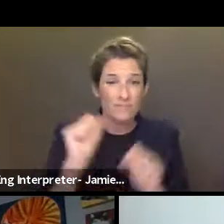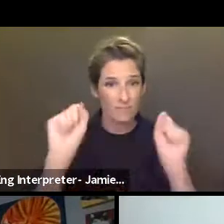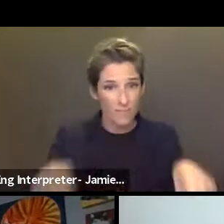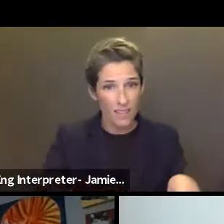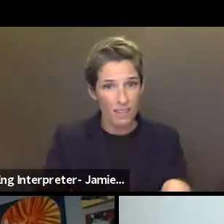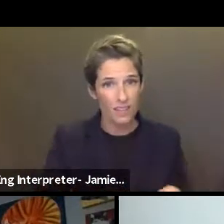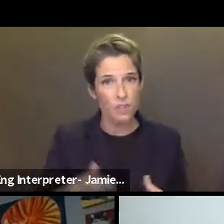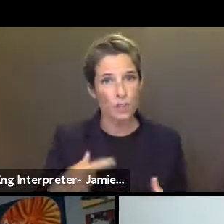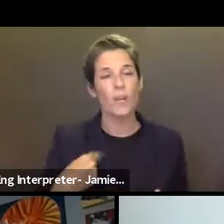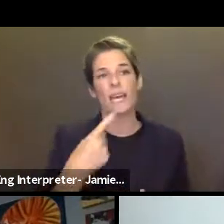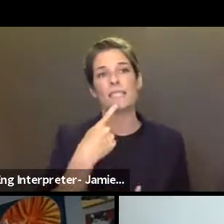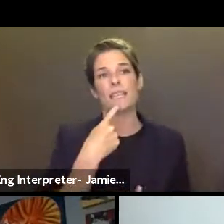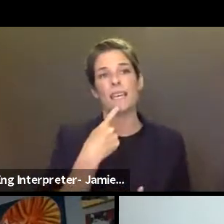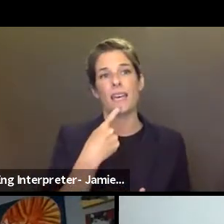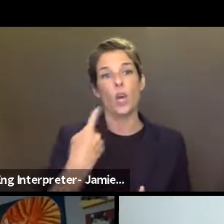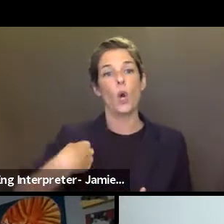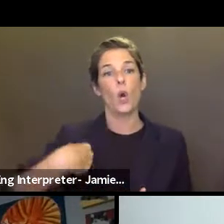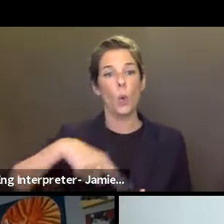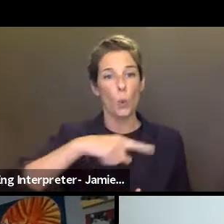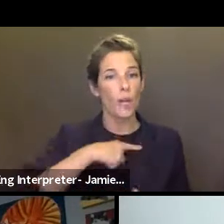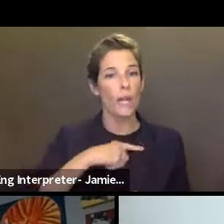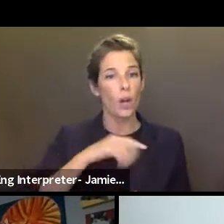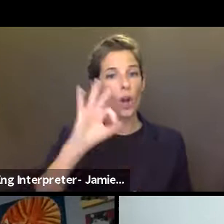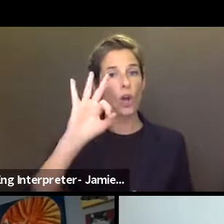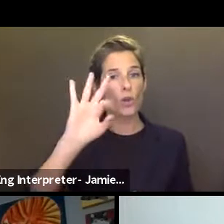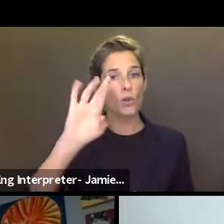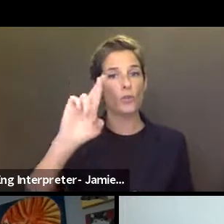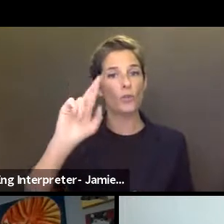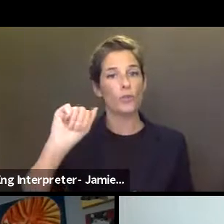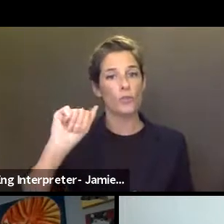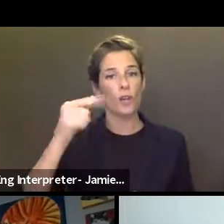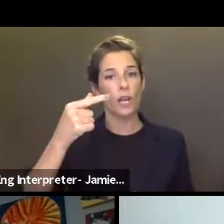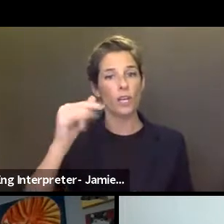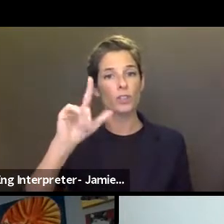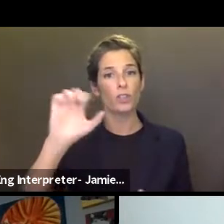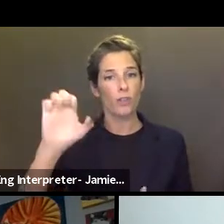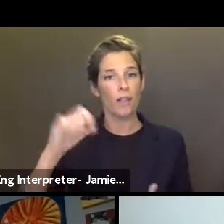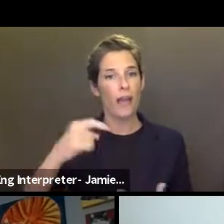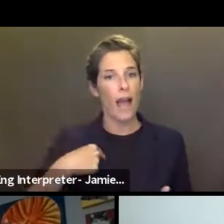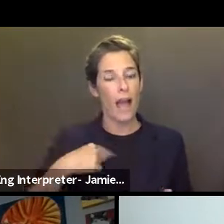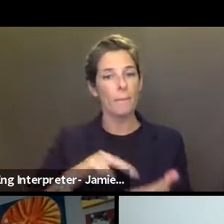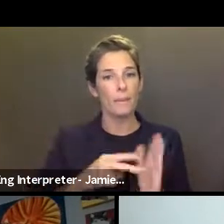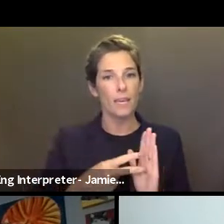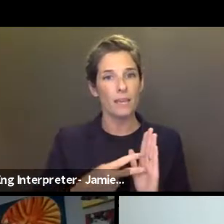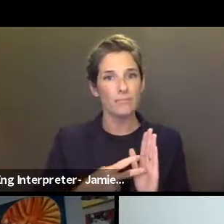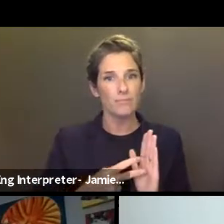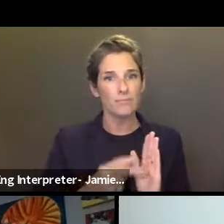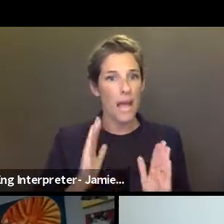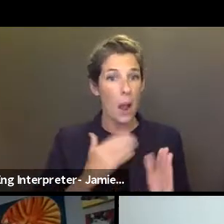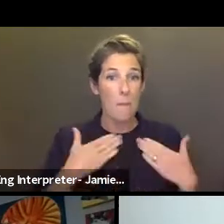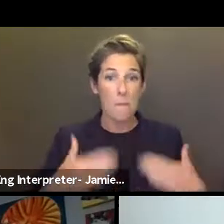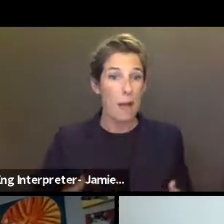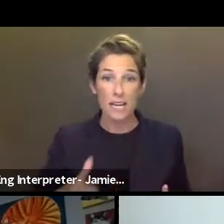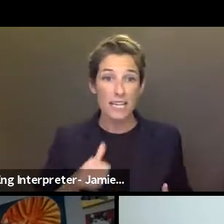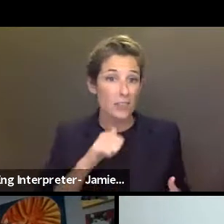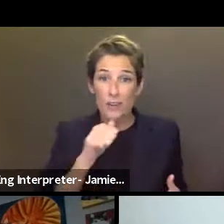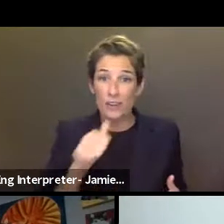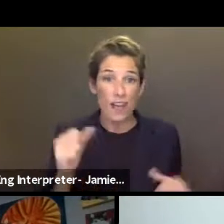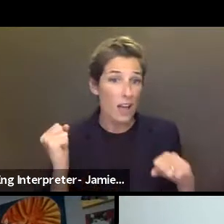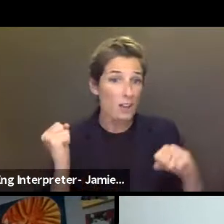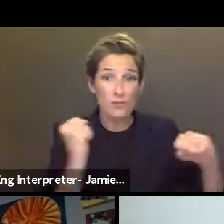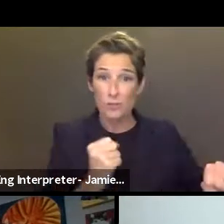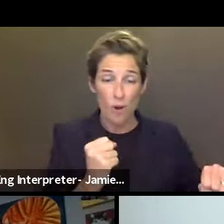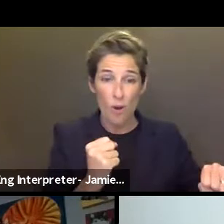I say we're fragile. So I'm suggesting we think of strength